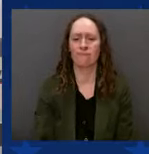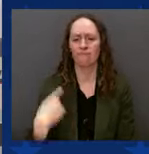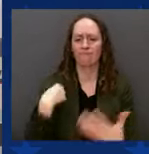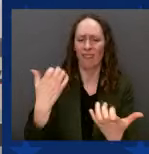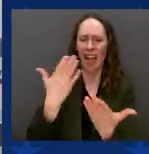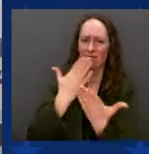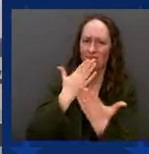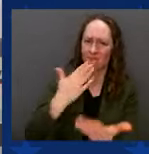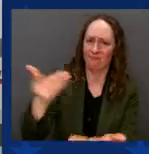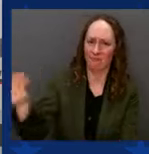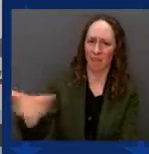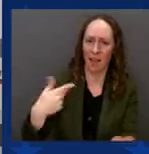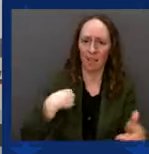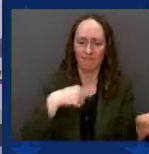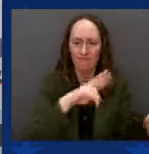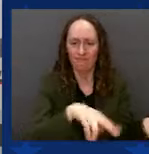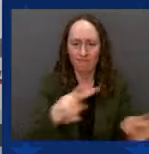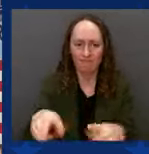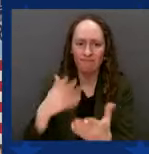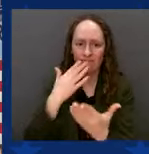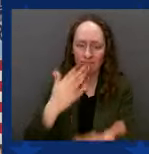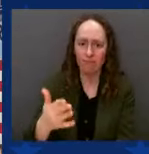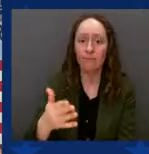together. Thank you. Thank you, thank you.